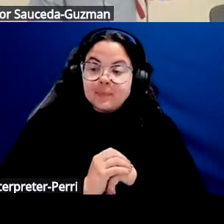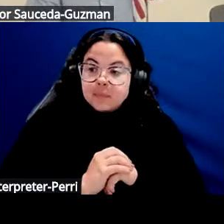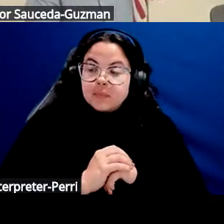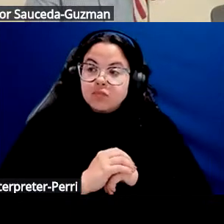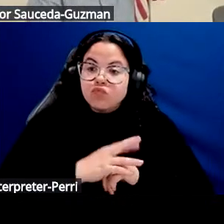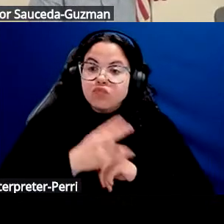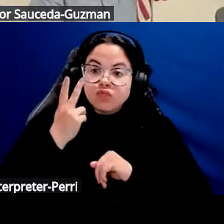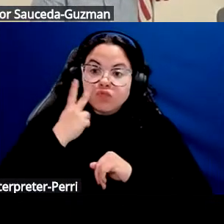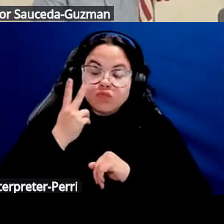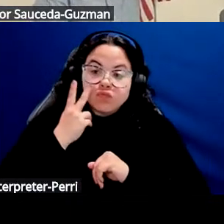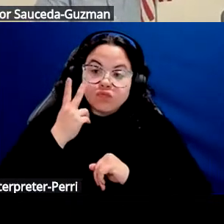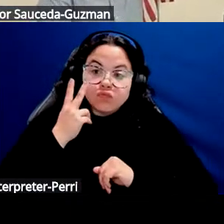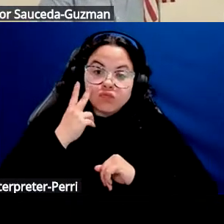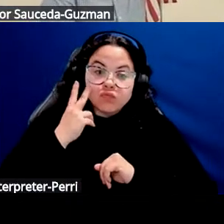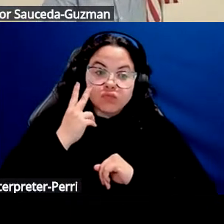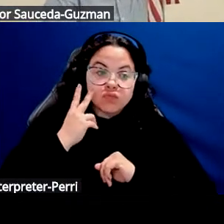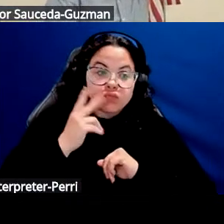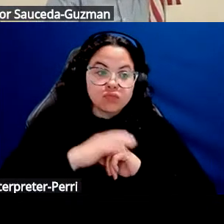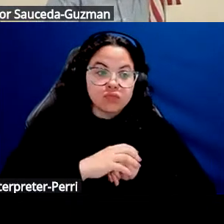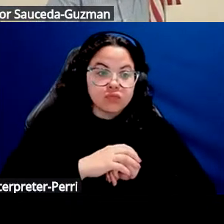Let's see.